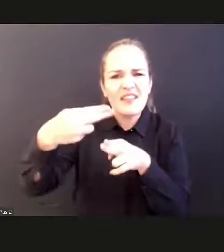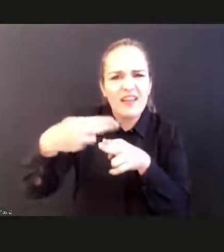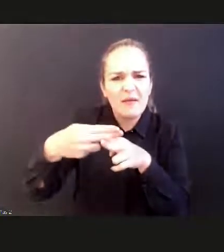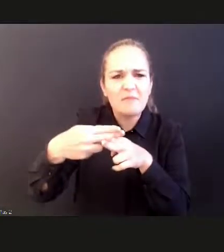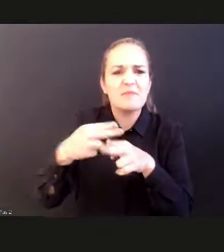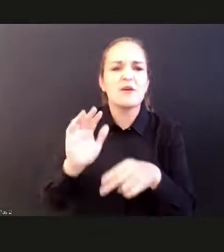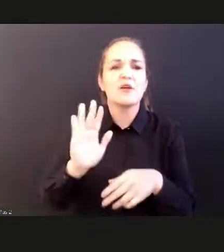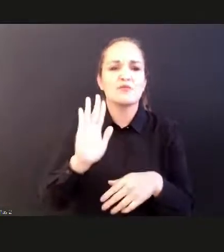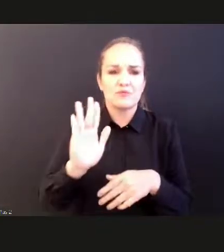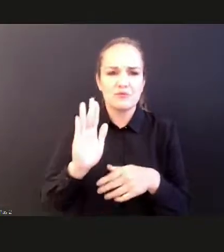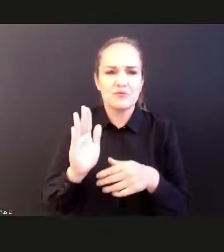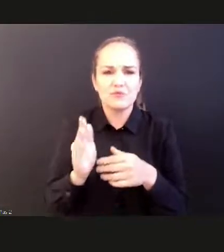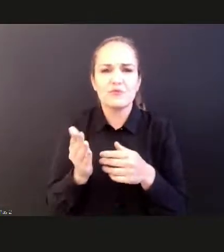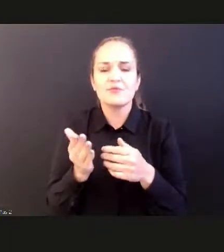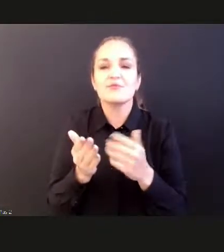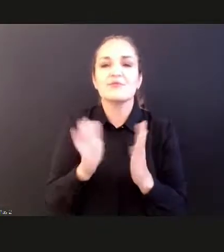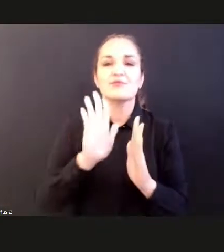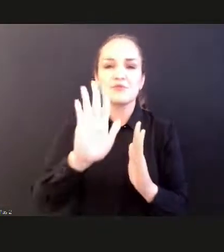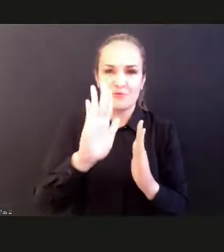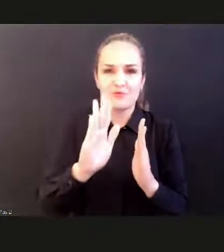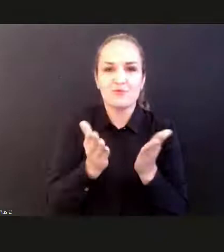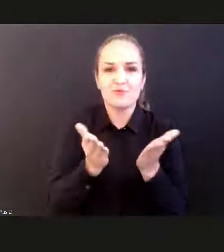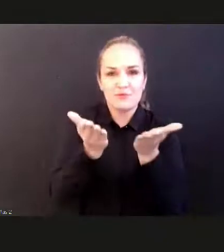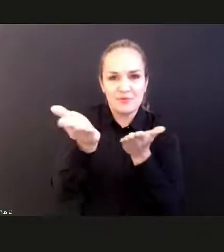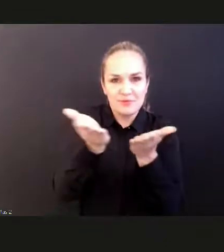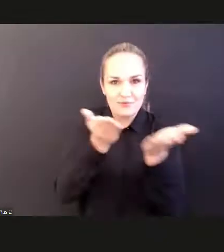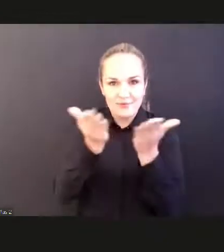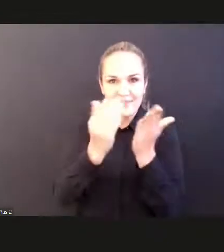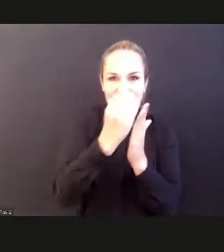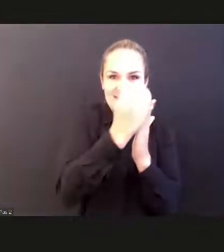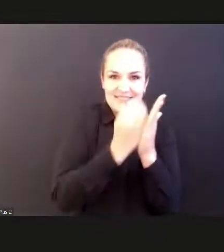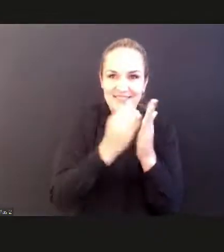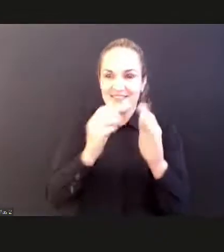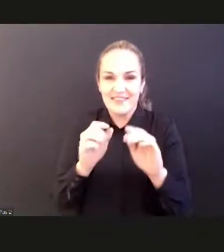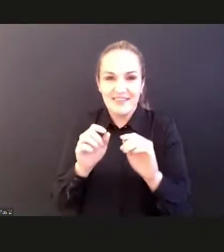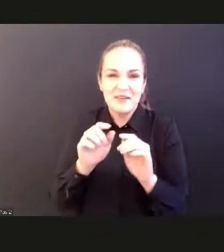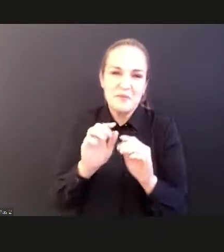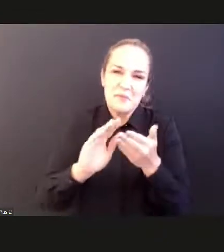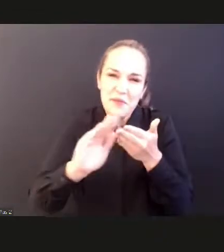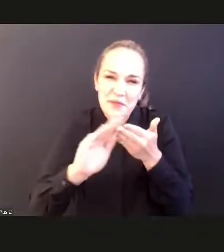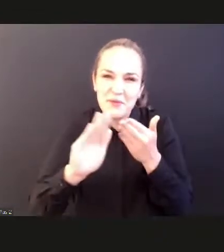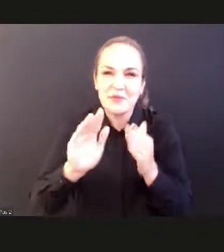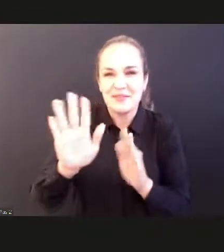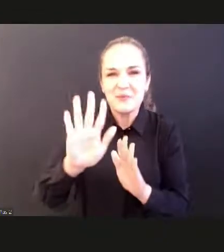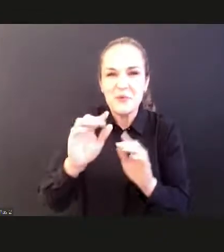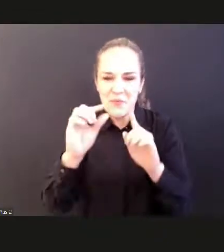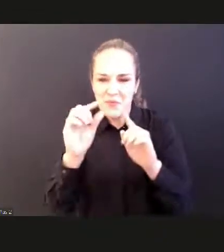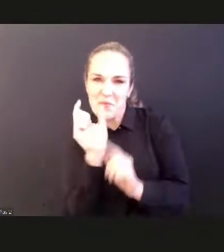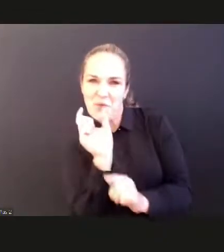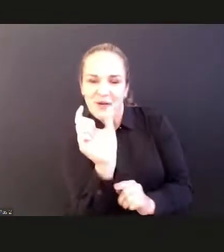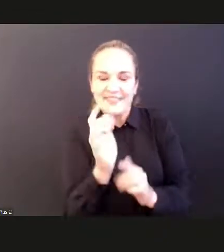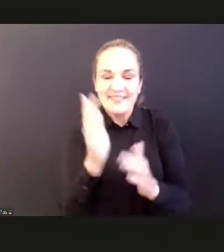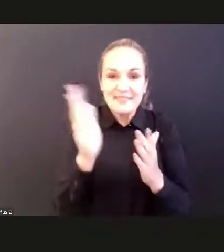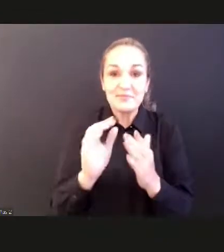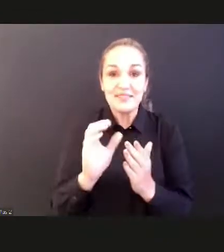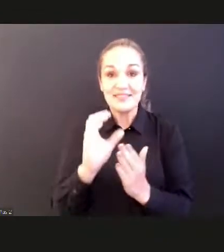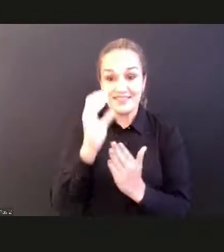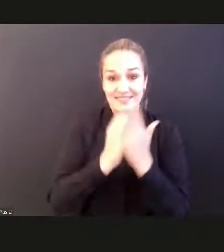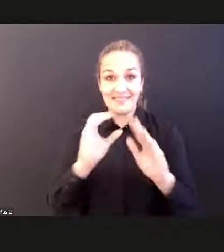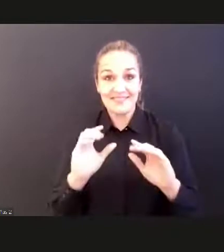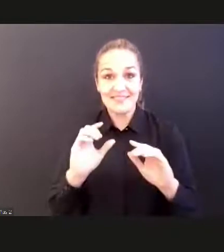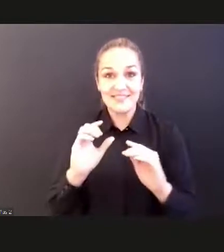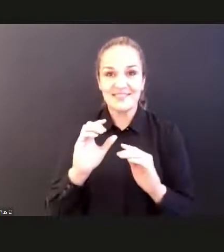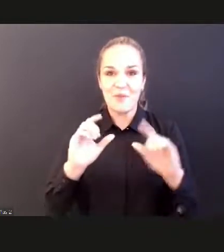third, there are entirely new services created by these technologies that never existed before. So platforms